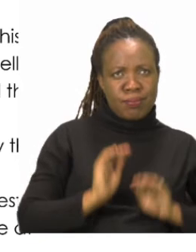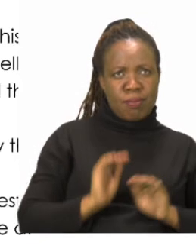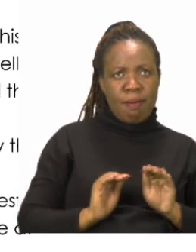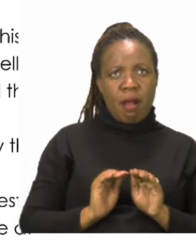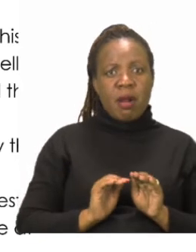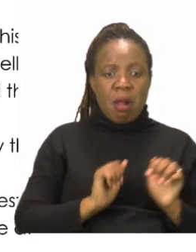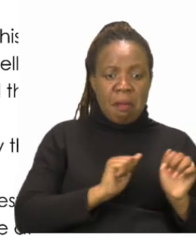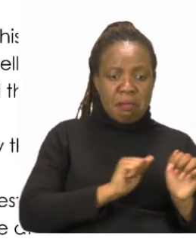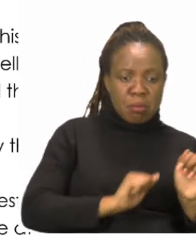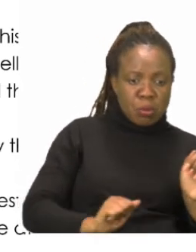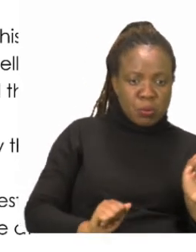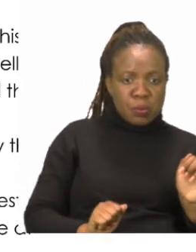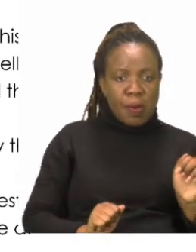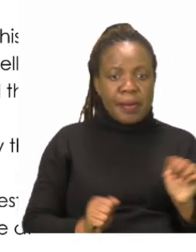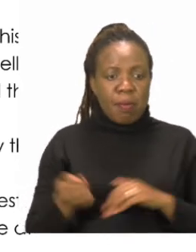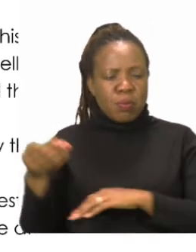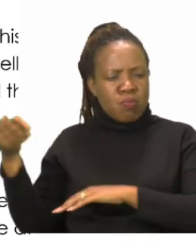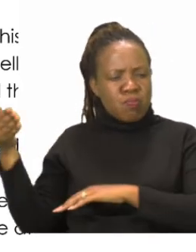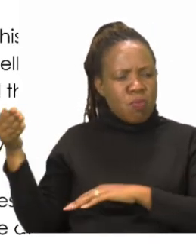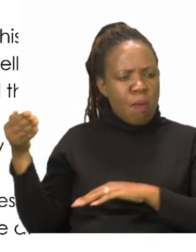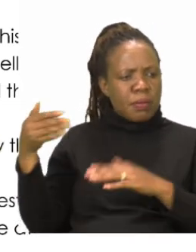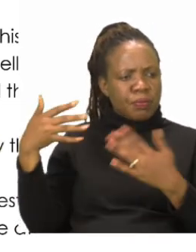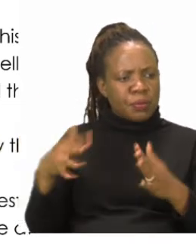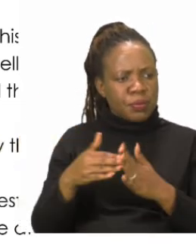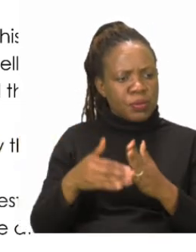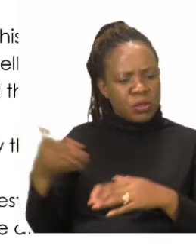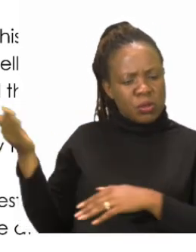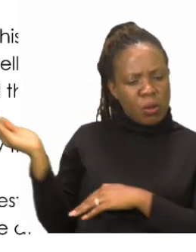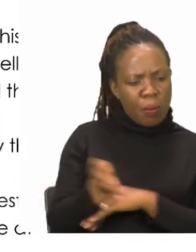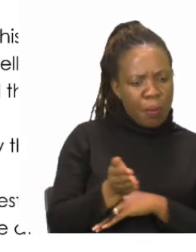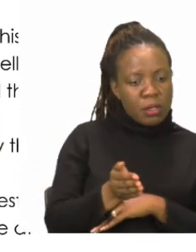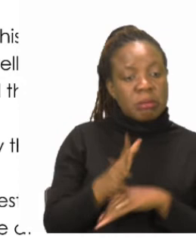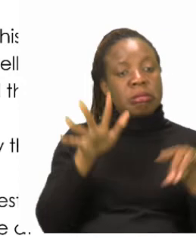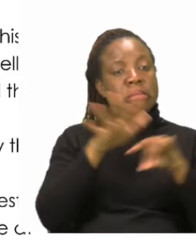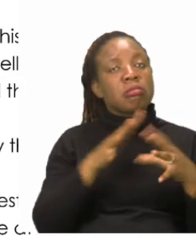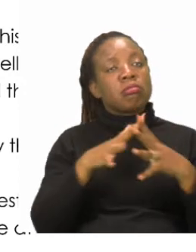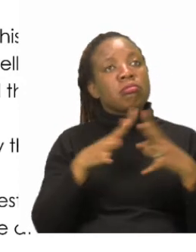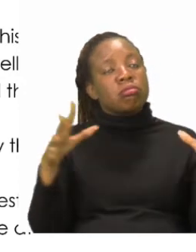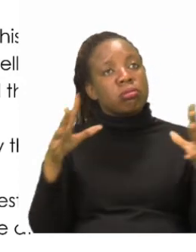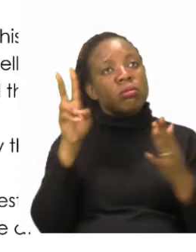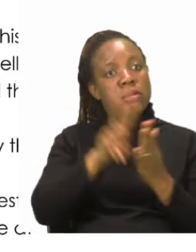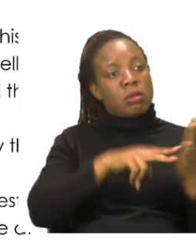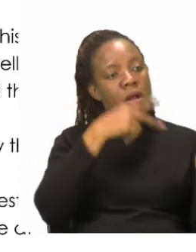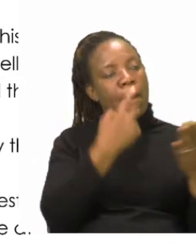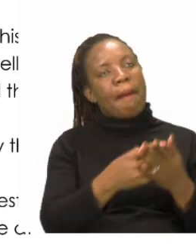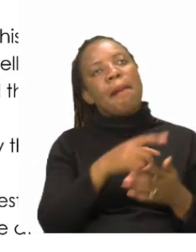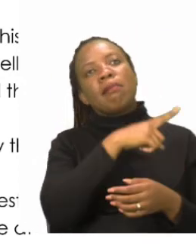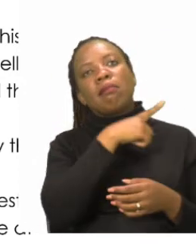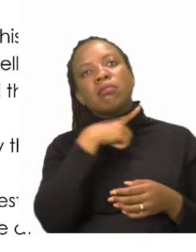he took an axe and chopped down the beanstalk. The giant fell and